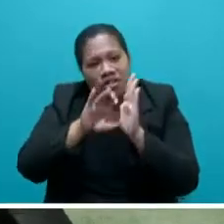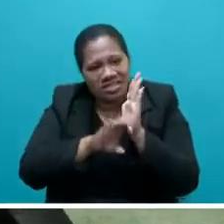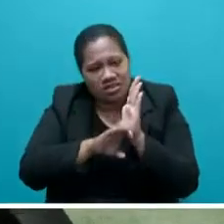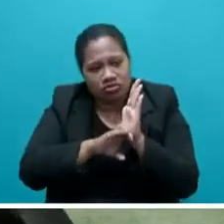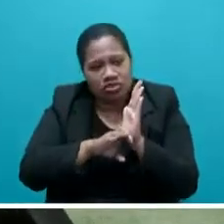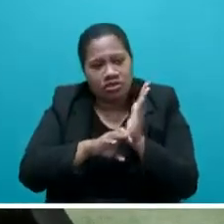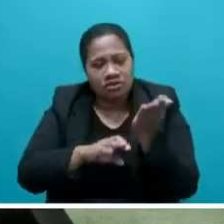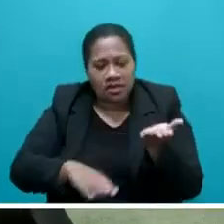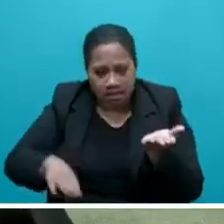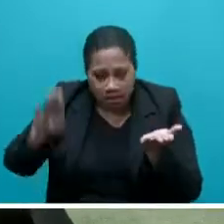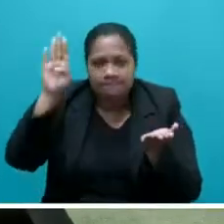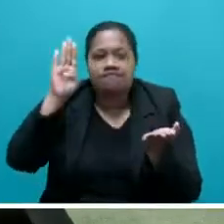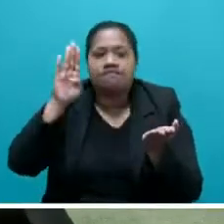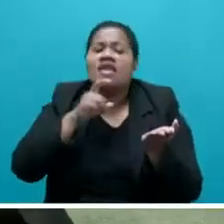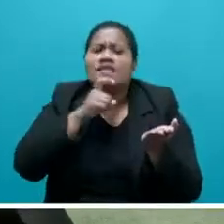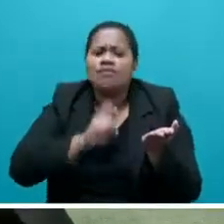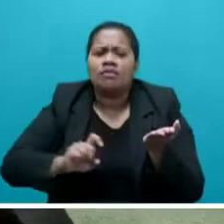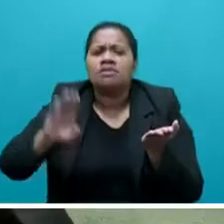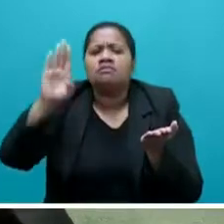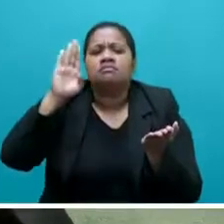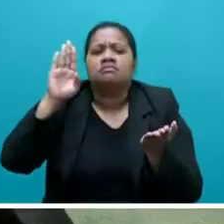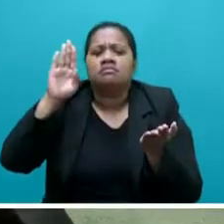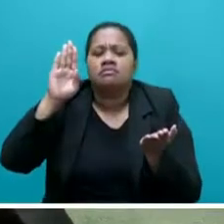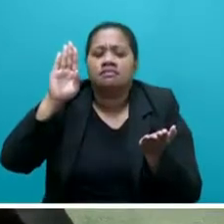Fijian Constitution, Mr. Speaker, sir.